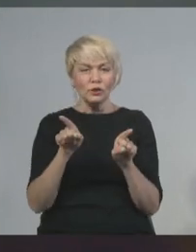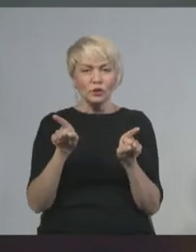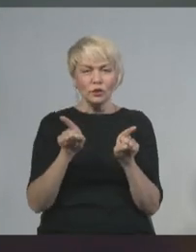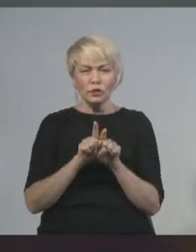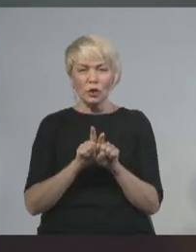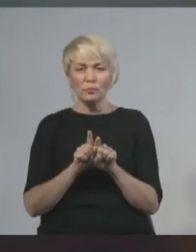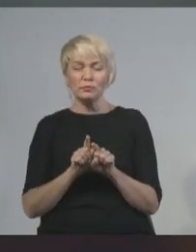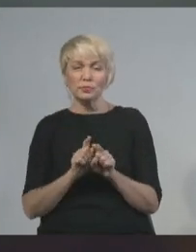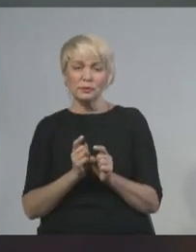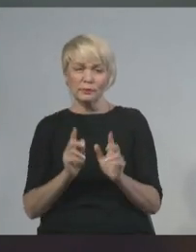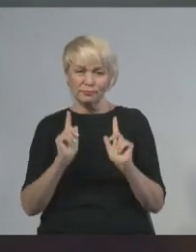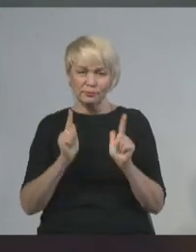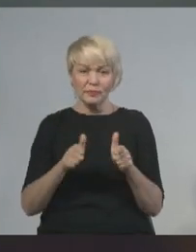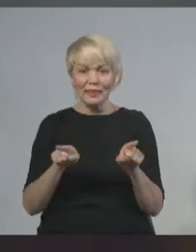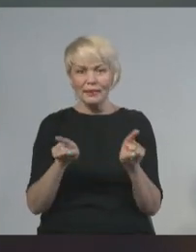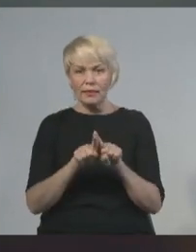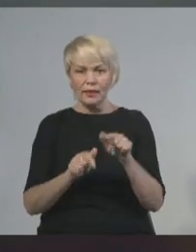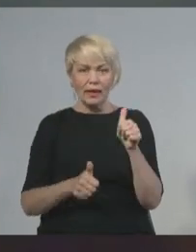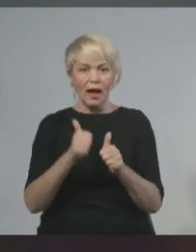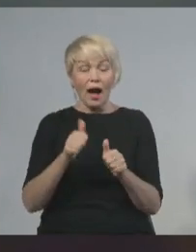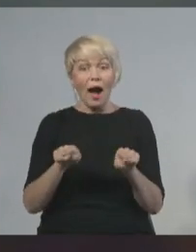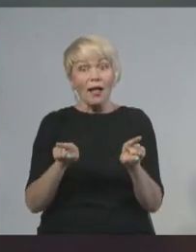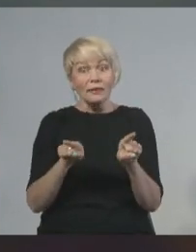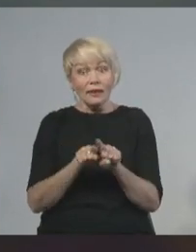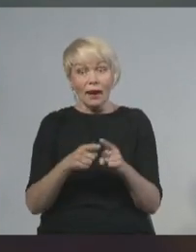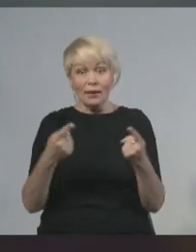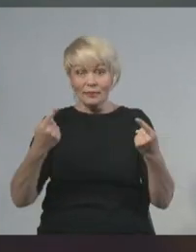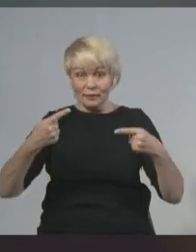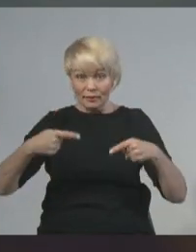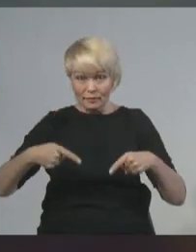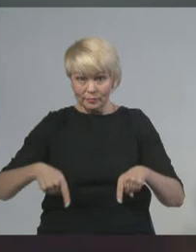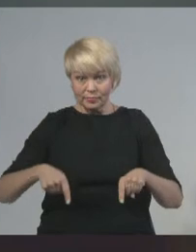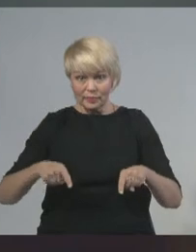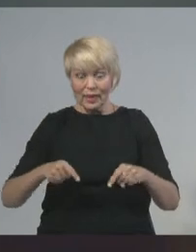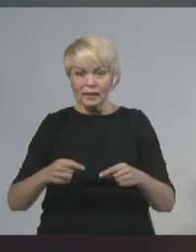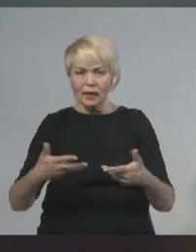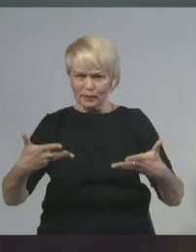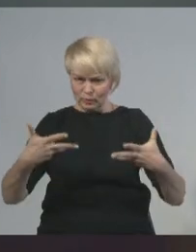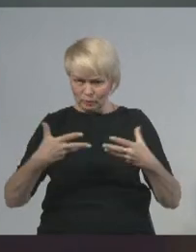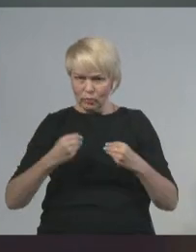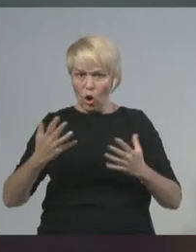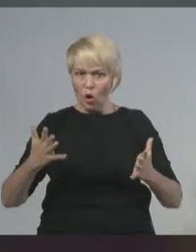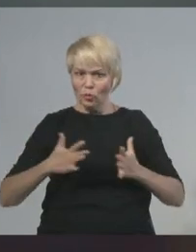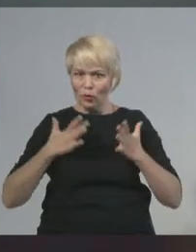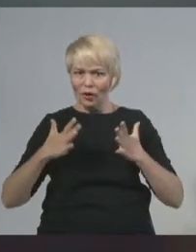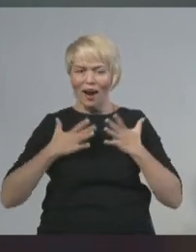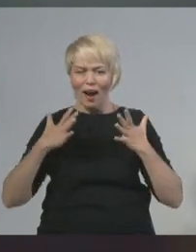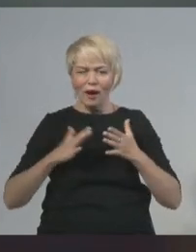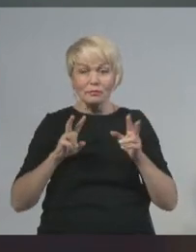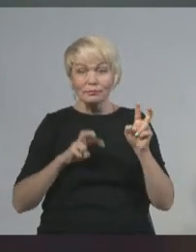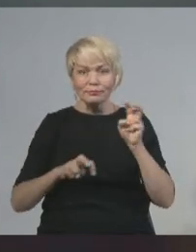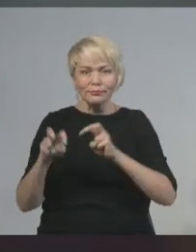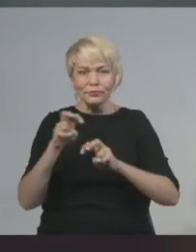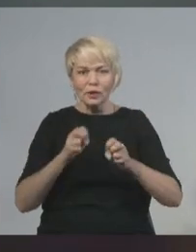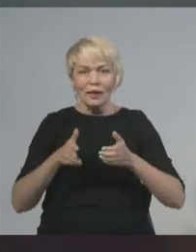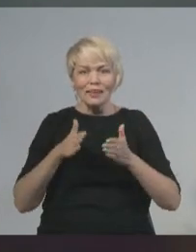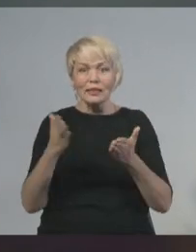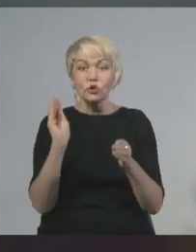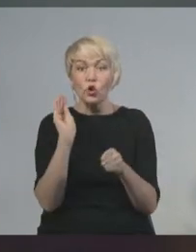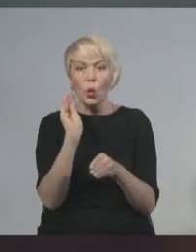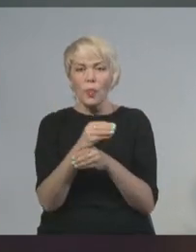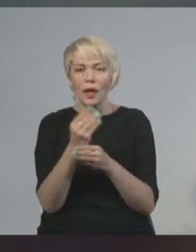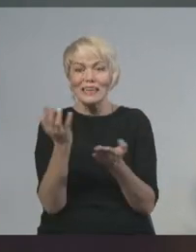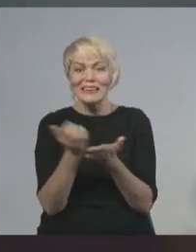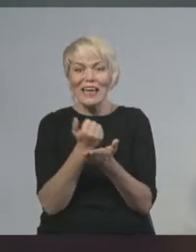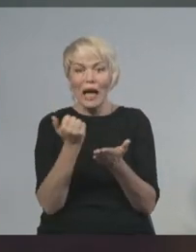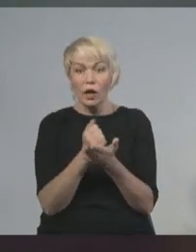ideas to apply for such tenders and this crisis was encouraging them to look for this way of the